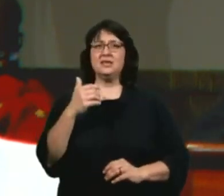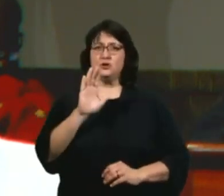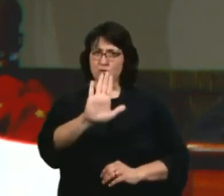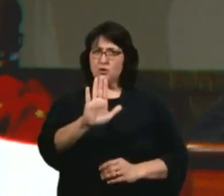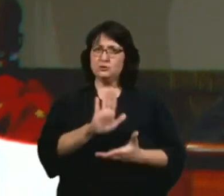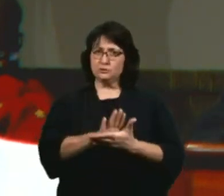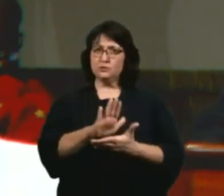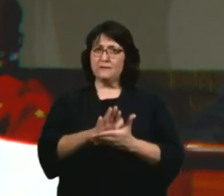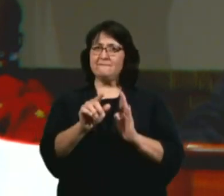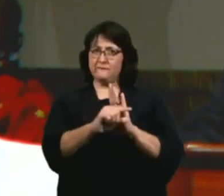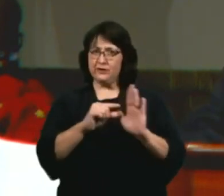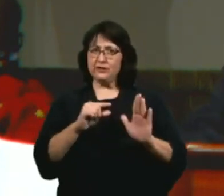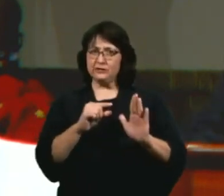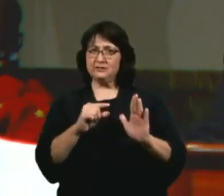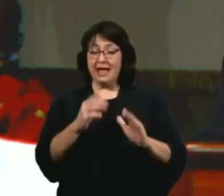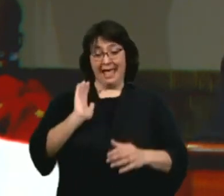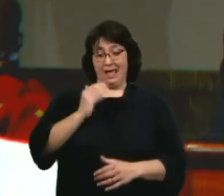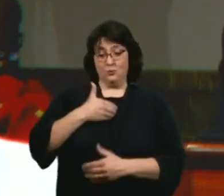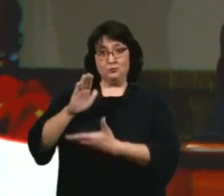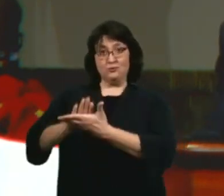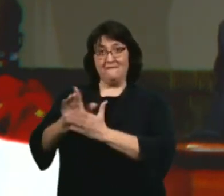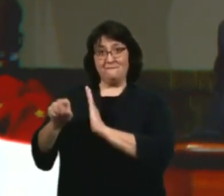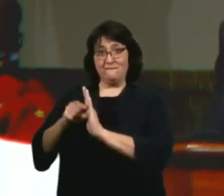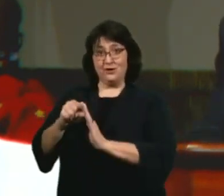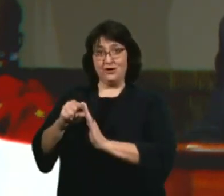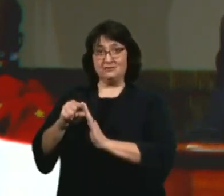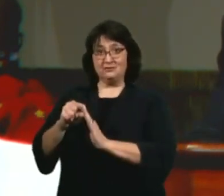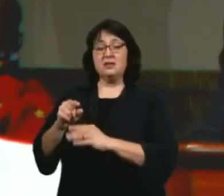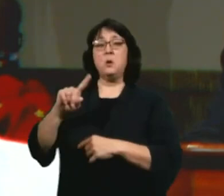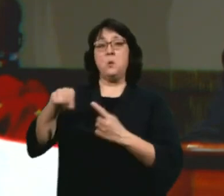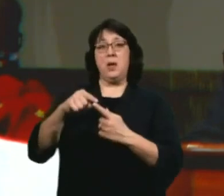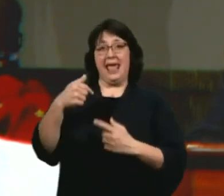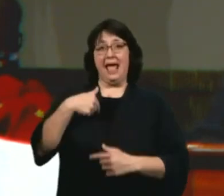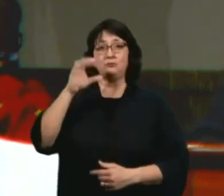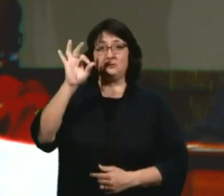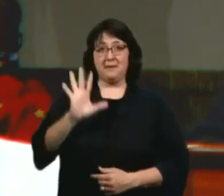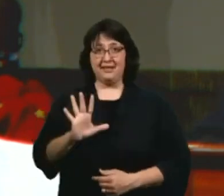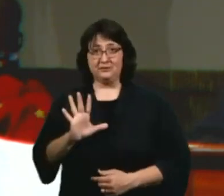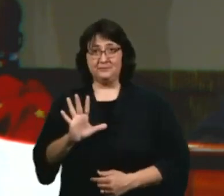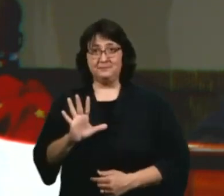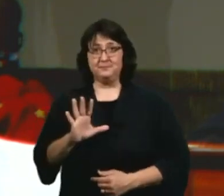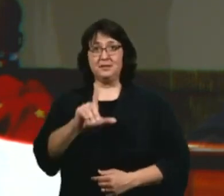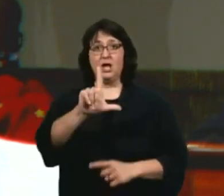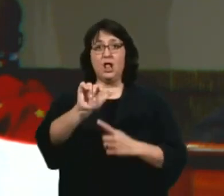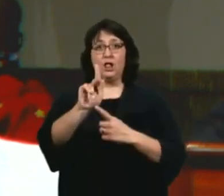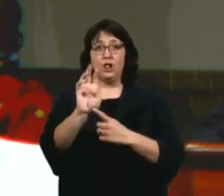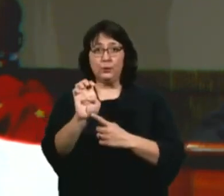school verse, and it was our school verse when I pastored in Luke